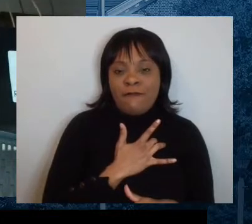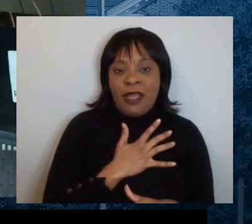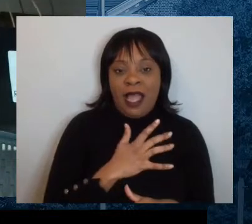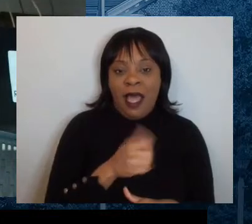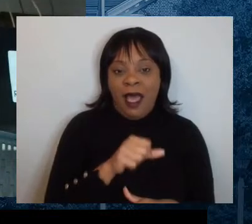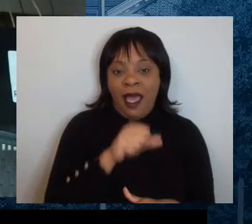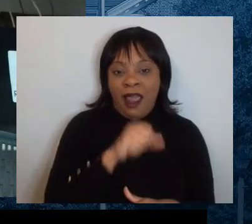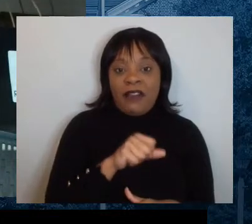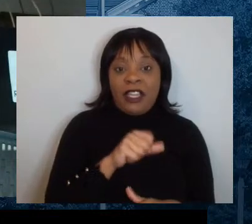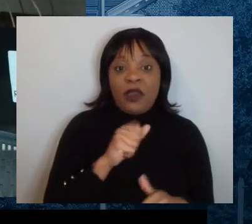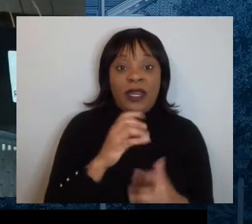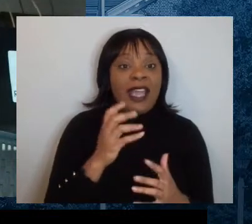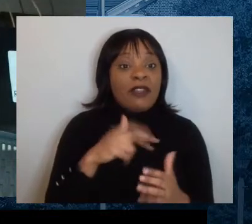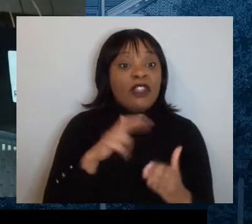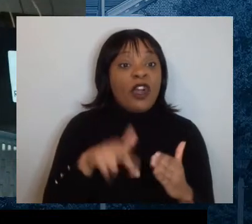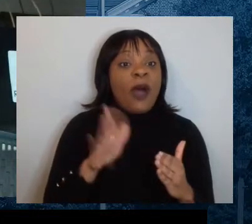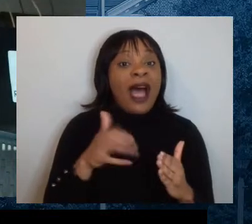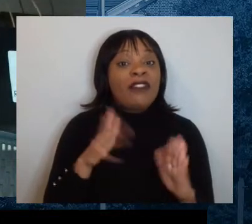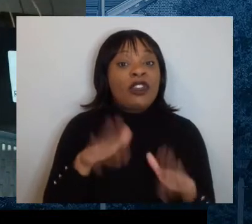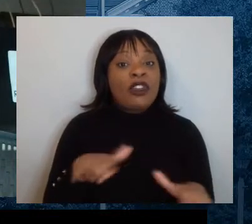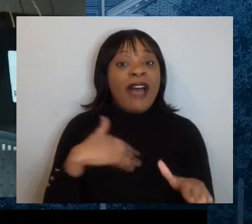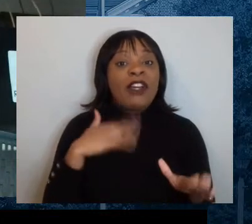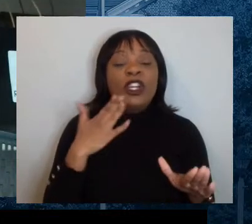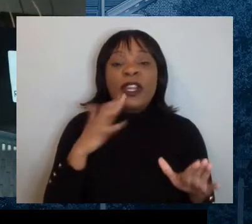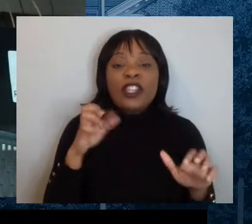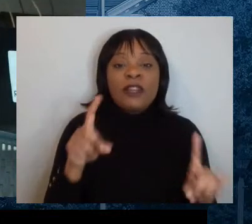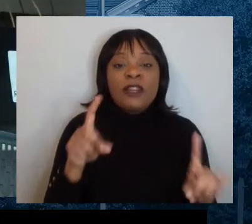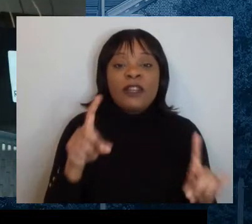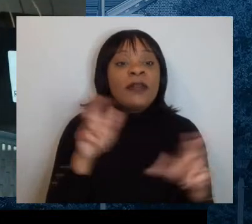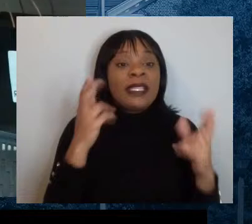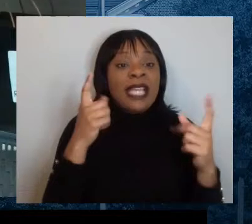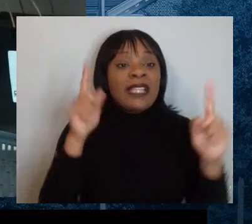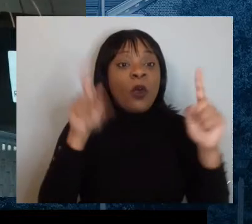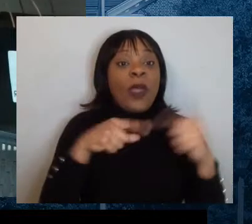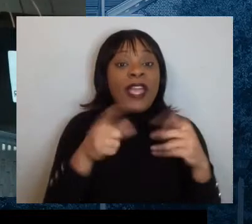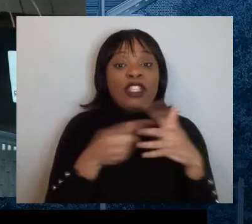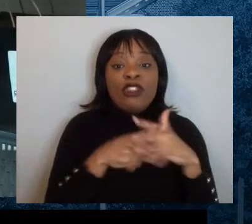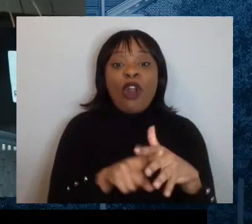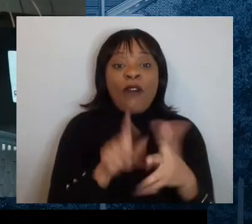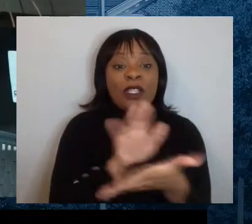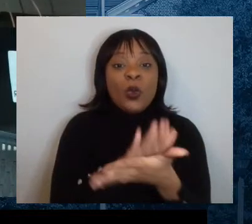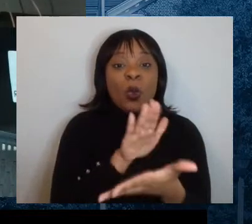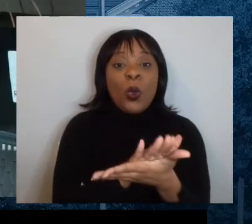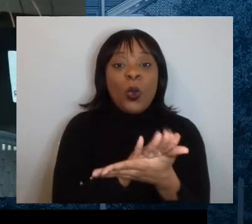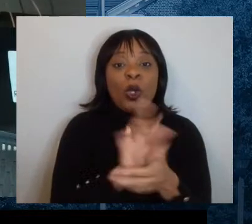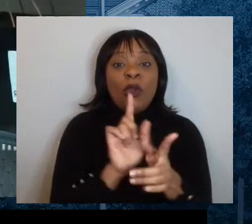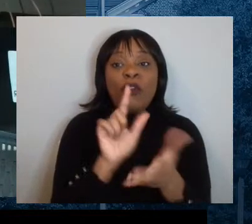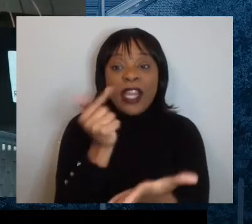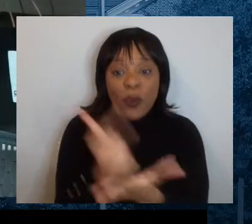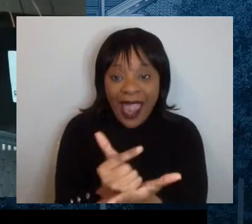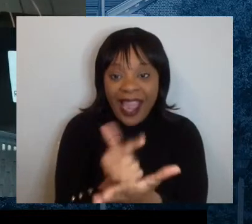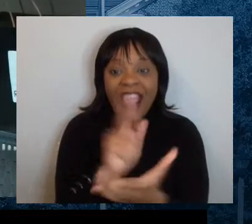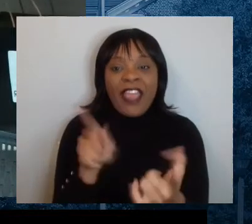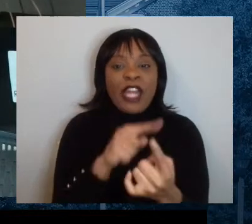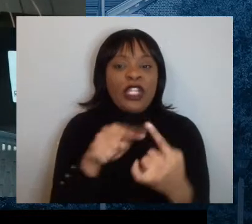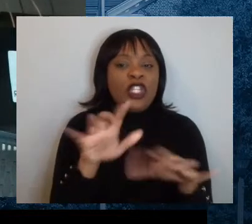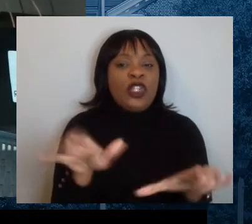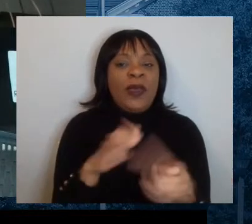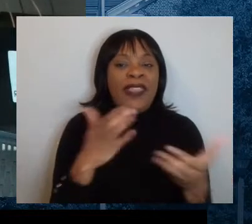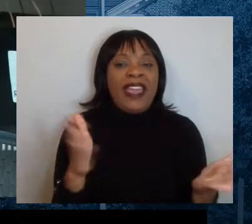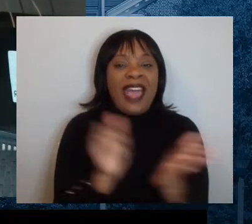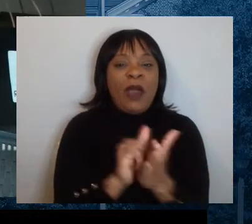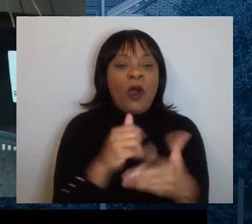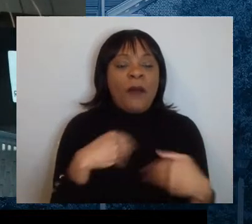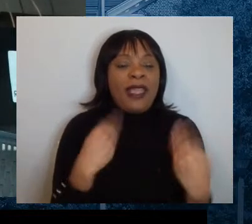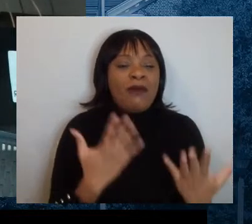get a good education, be ready to be successful when they start off in school, go on and graduate and do things that make them proud and their parents